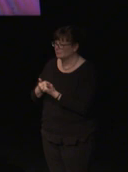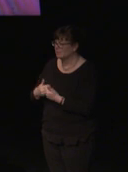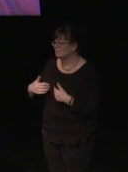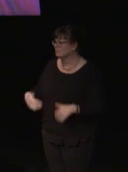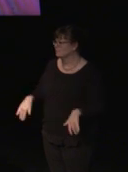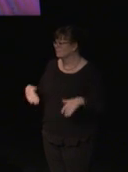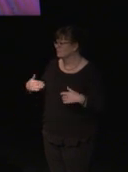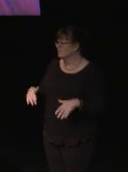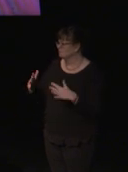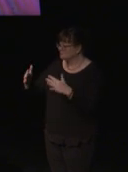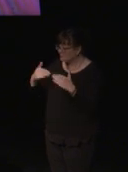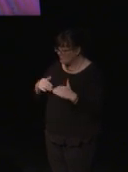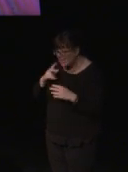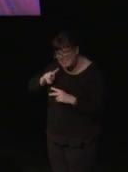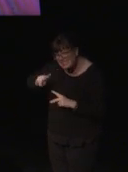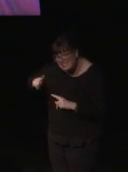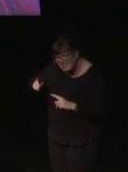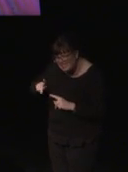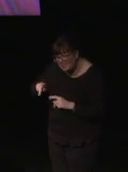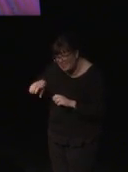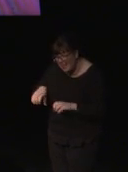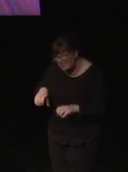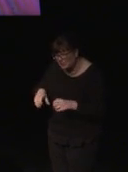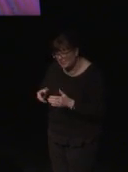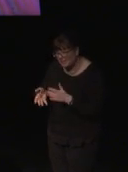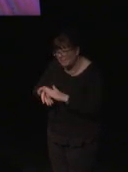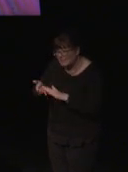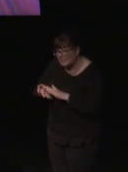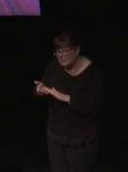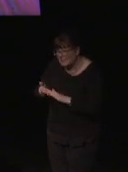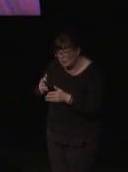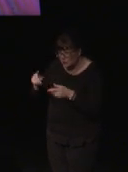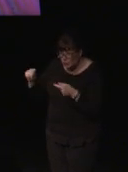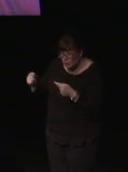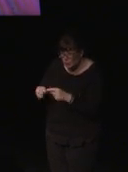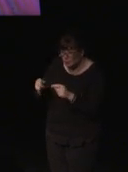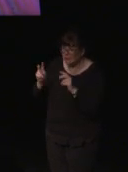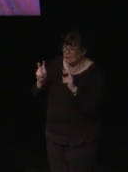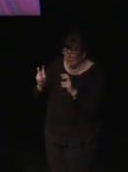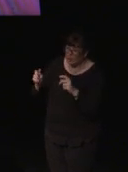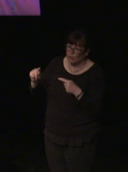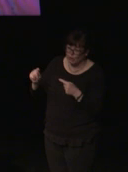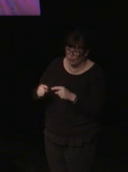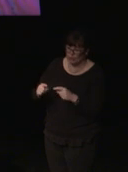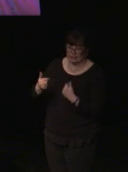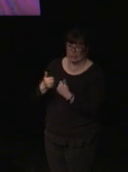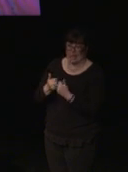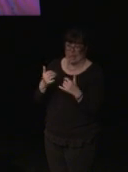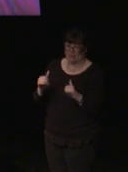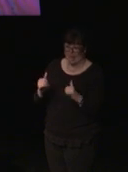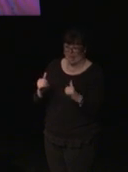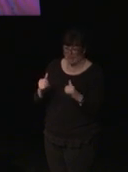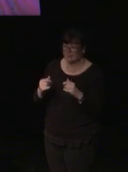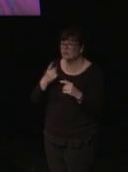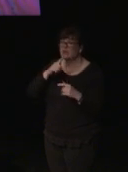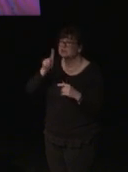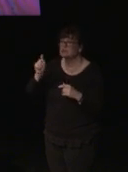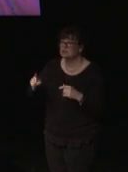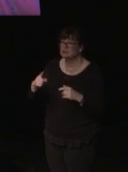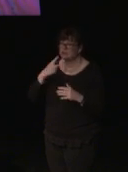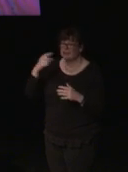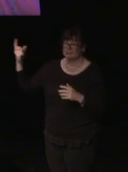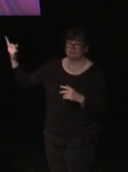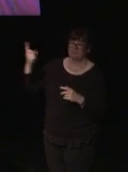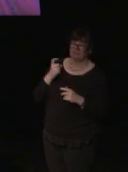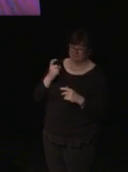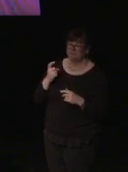Would secondary action facilitators hurt gameplay? So I'm gonna give you a couple examples of this in a minute, but I just kinda wanna leave that one out there for